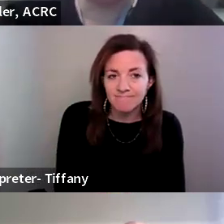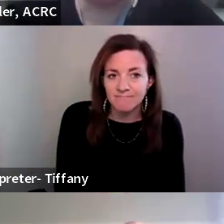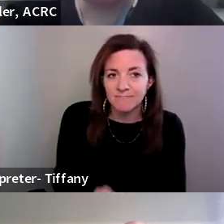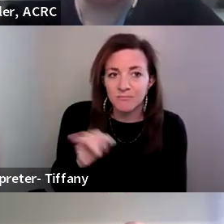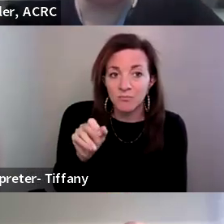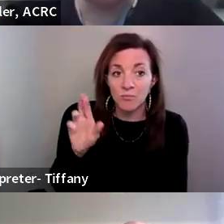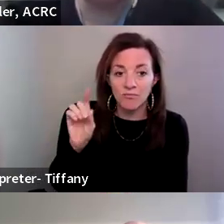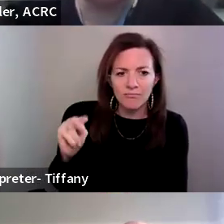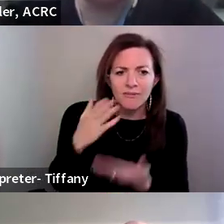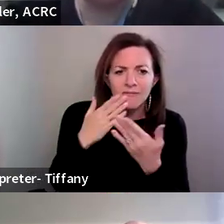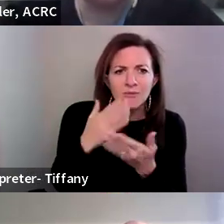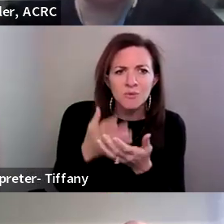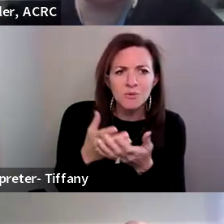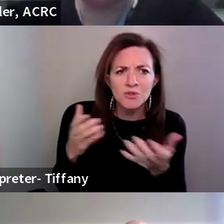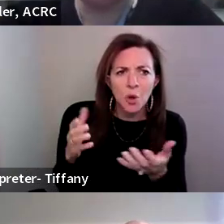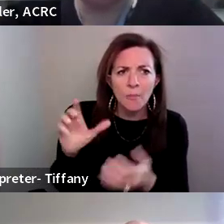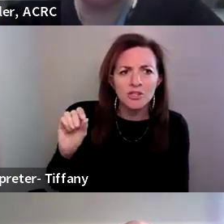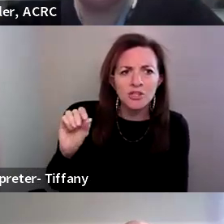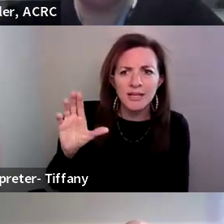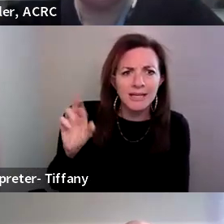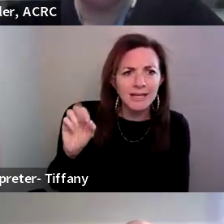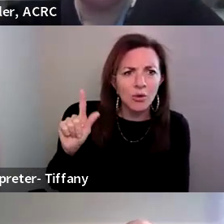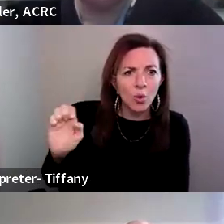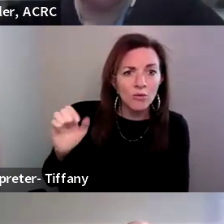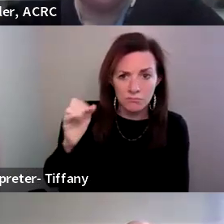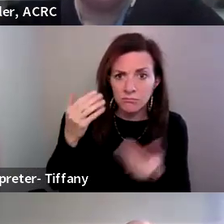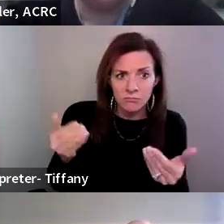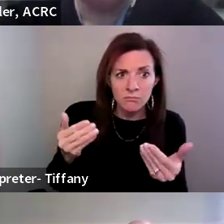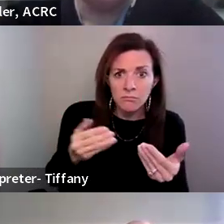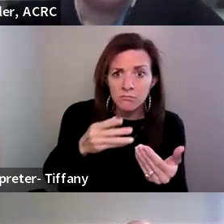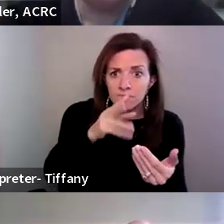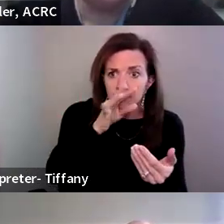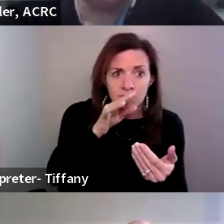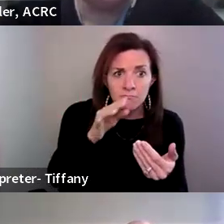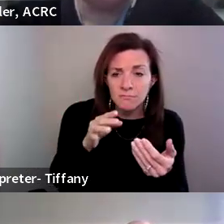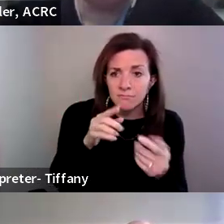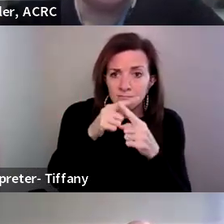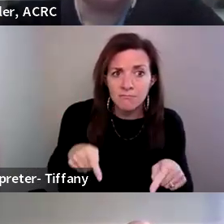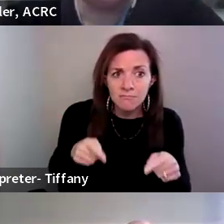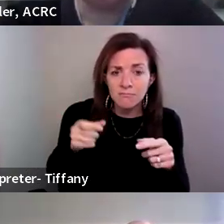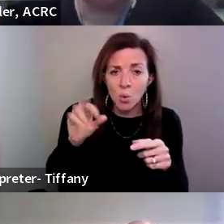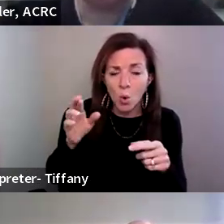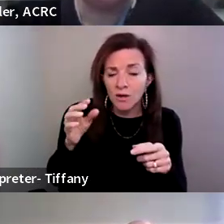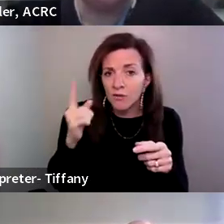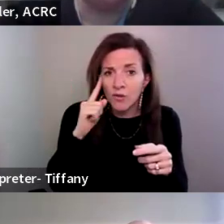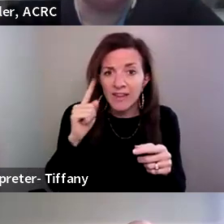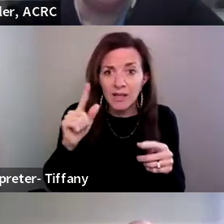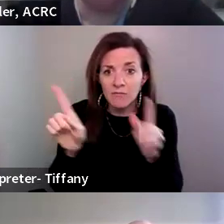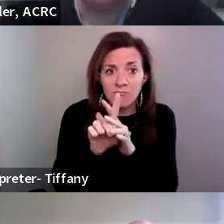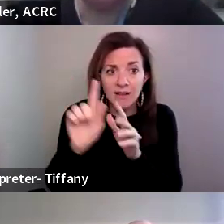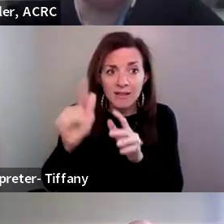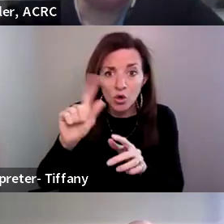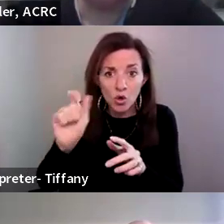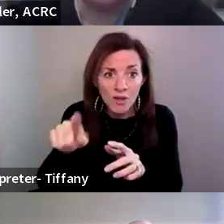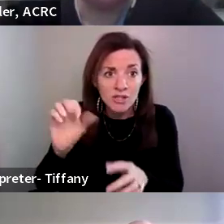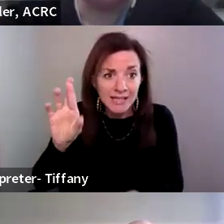Thank you so much, Carol. Yeah, folks, if you have questions, please go ahead and just unmute yourself. Or if you think of one later, you can put it in the chat if Carol will still be on.